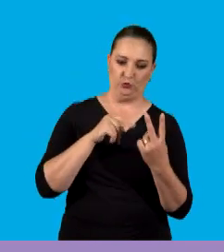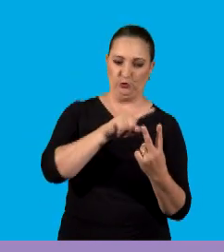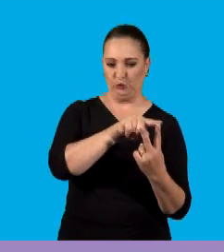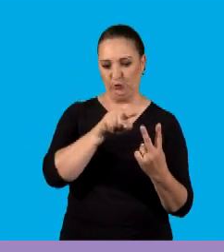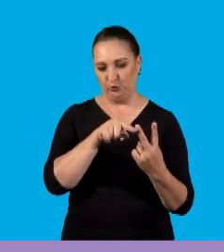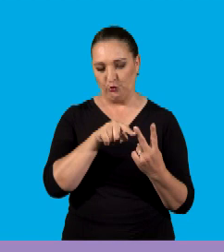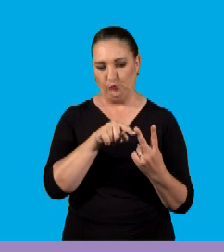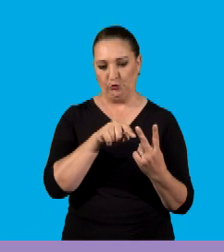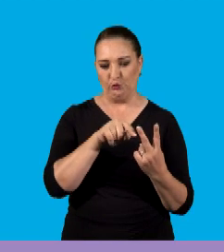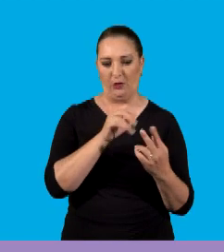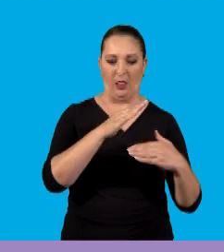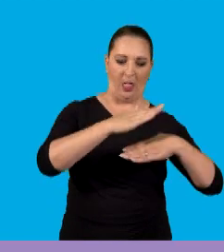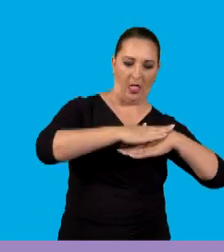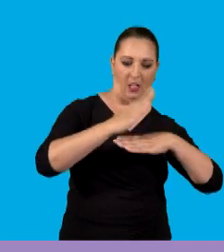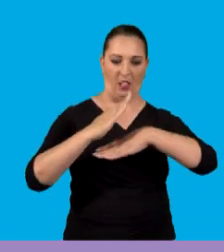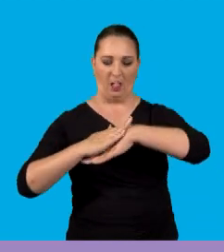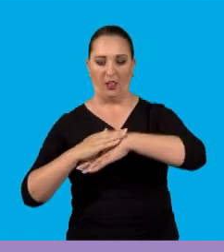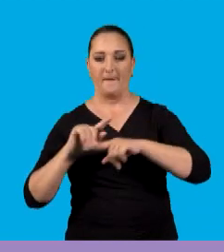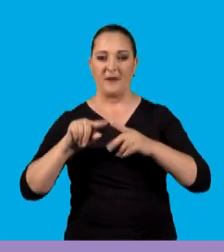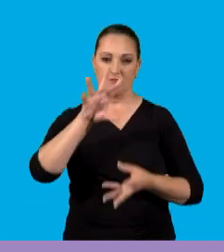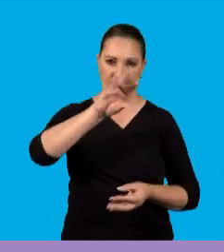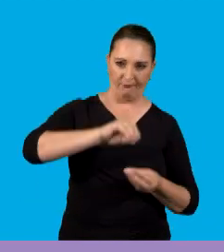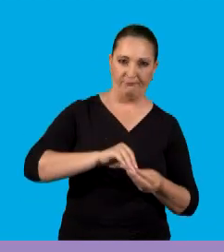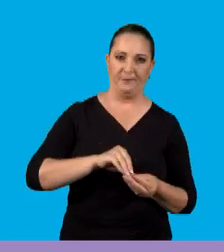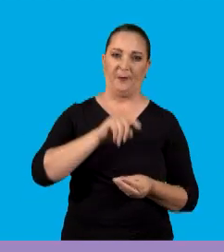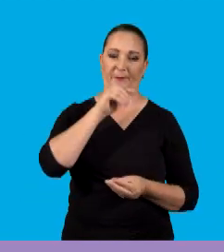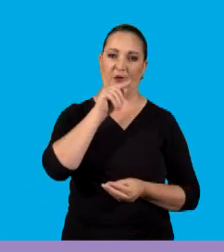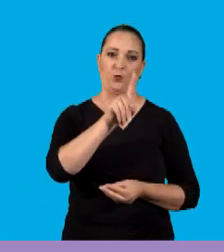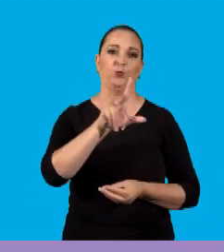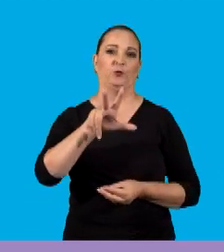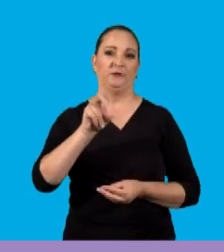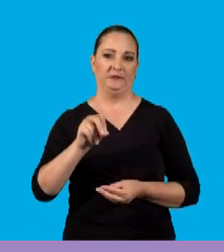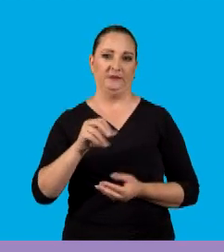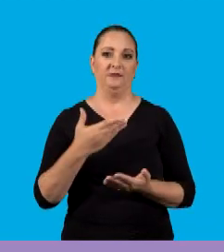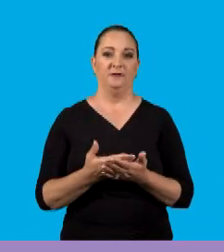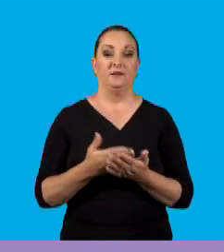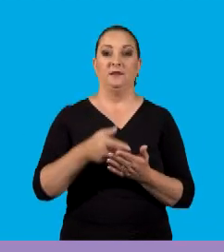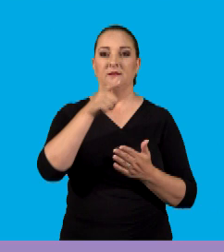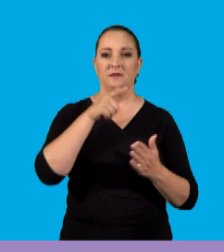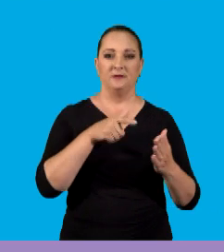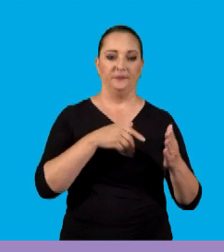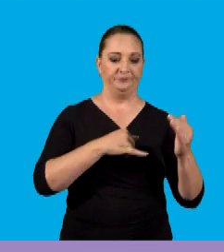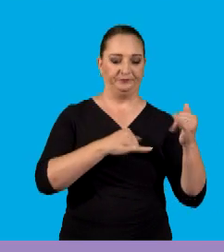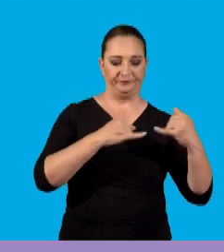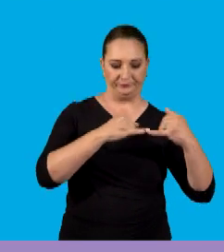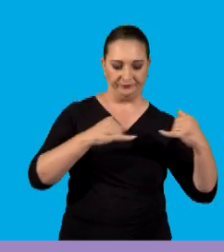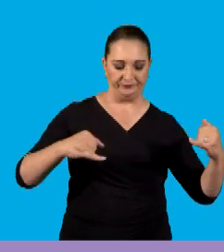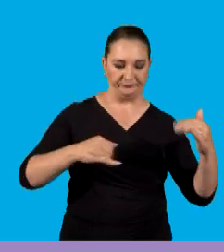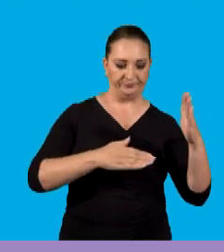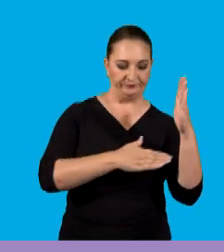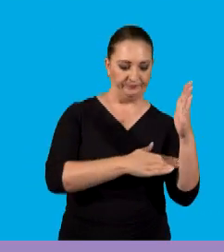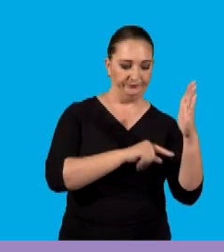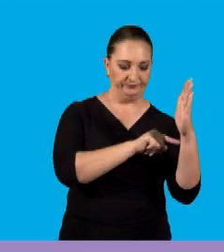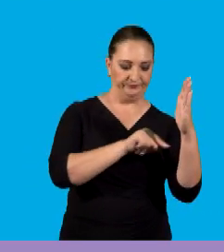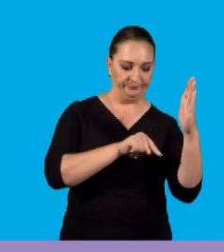180, and we said you can look at it from any different angle. We can look at it from even this angle here. There is an angle of